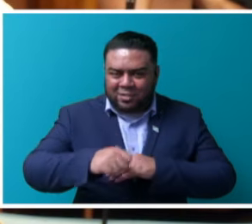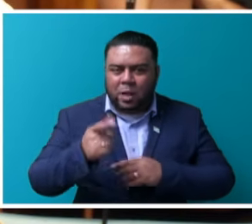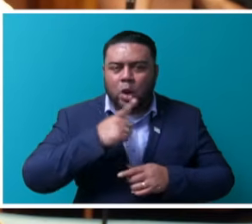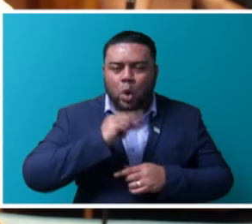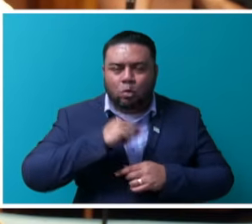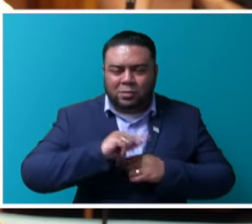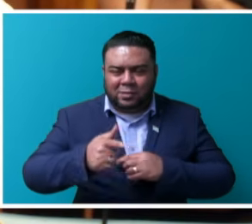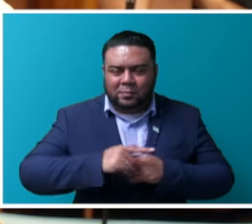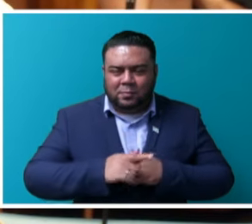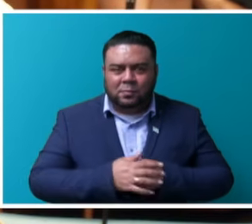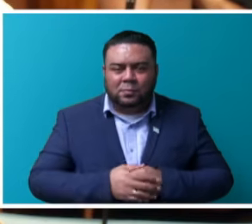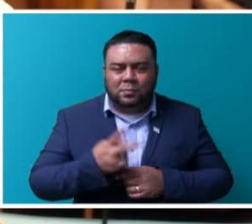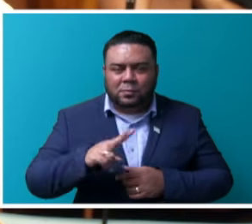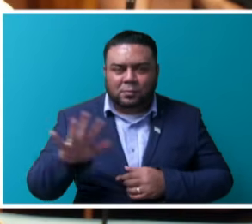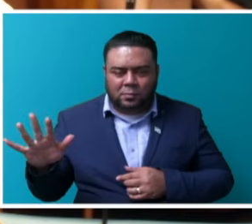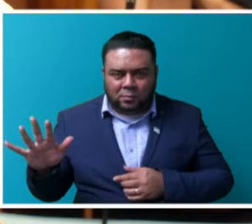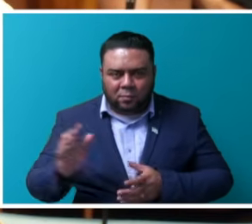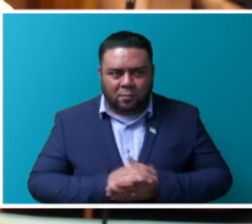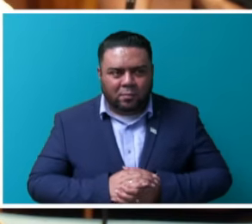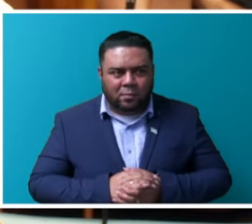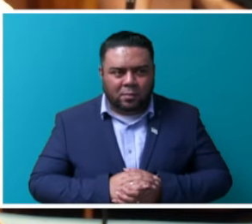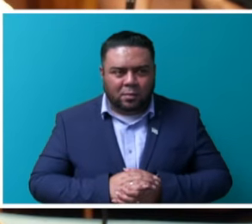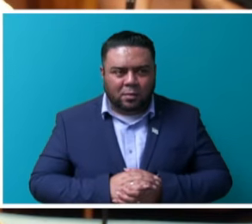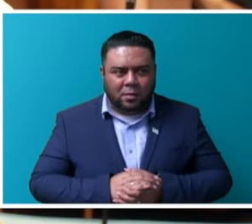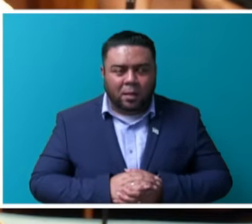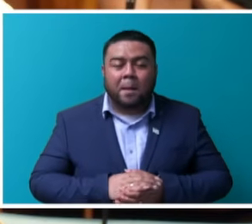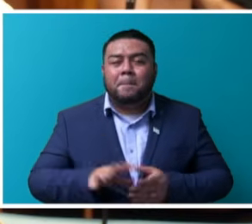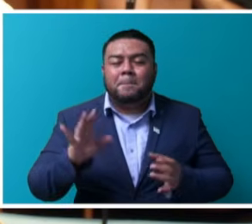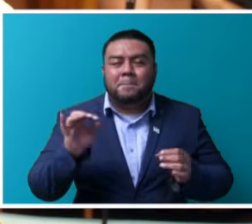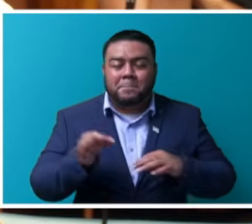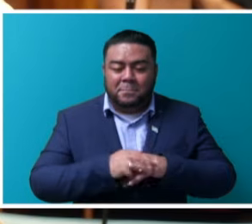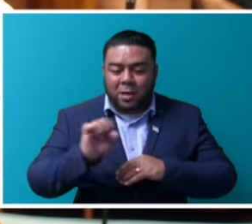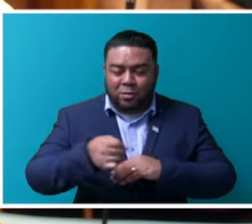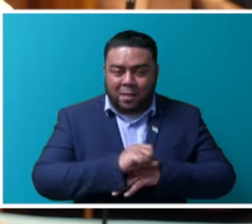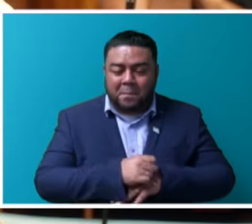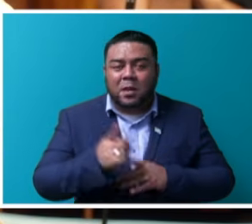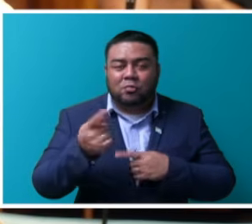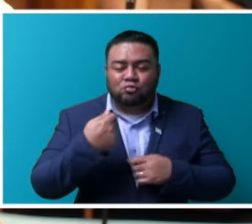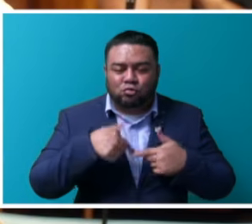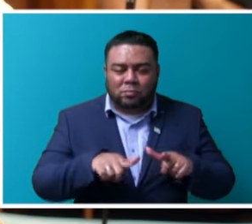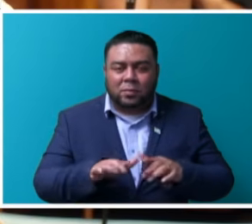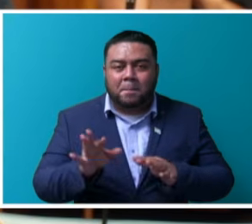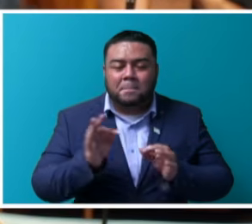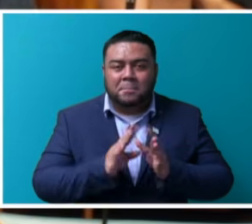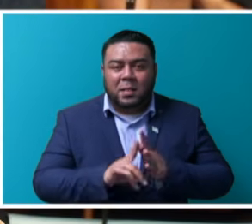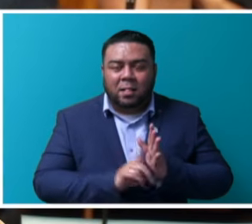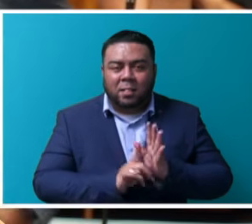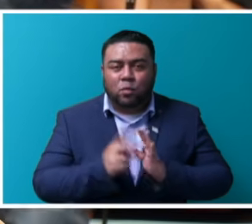Service Budget Amendment Bill 2025, Maritime Transport Budget Amendment Bill